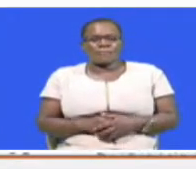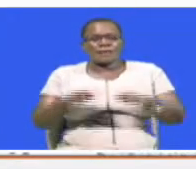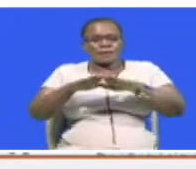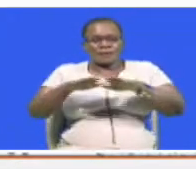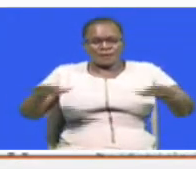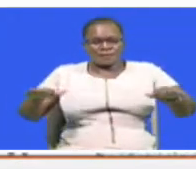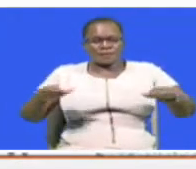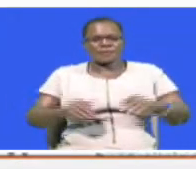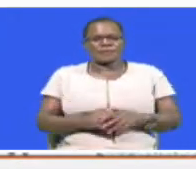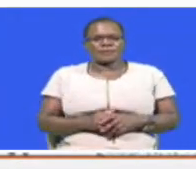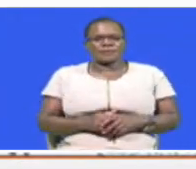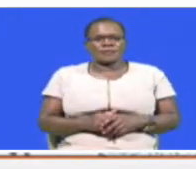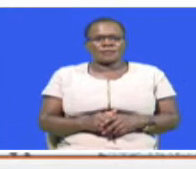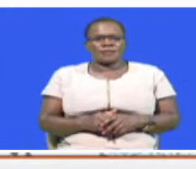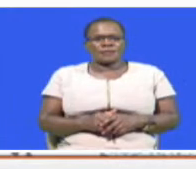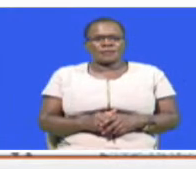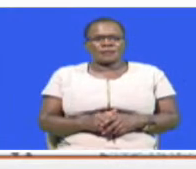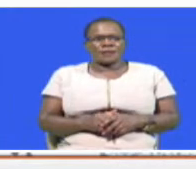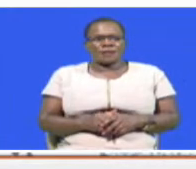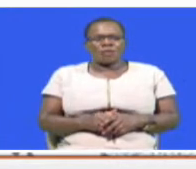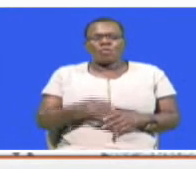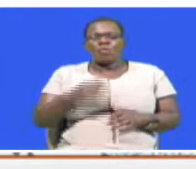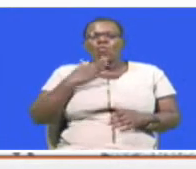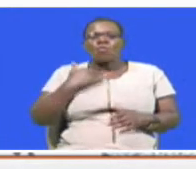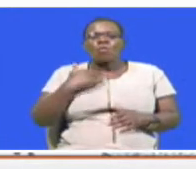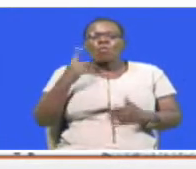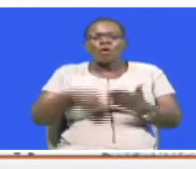land and what is on that land